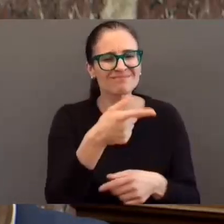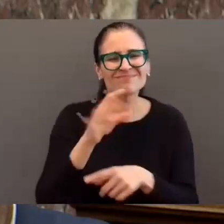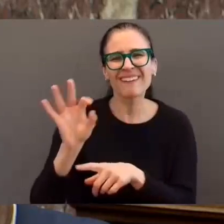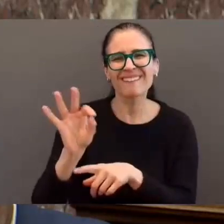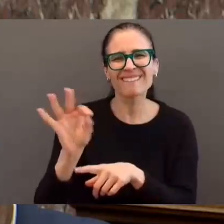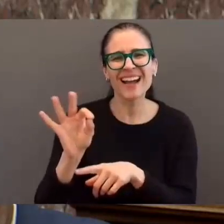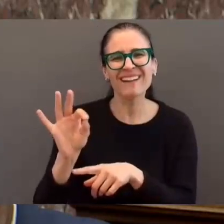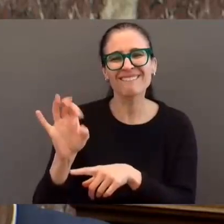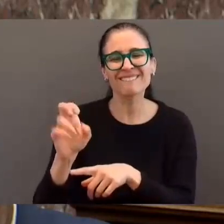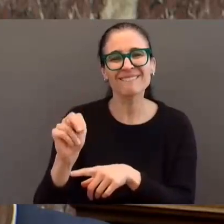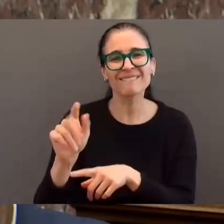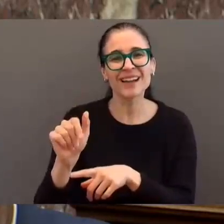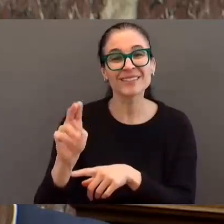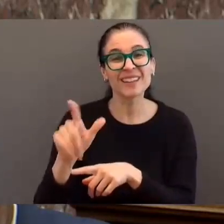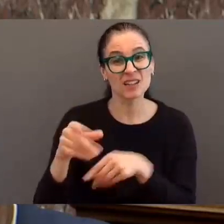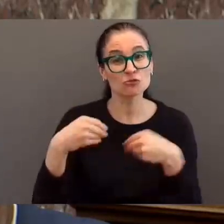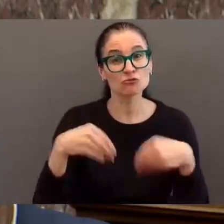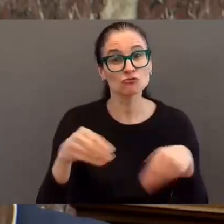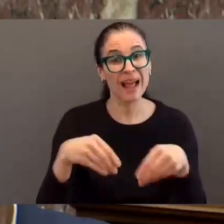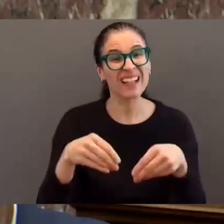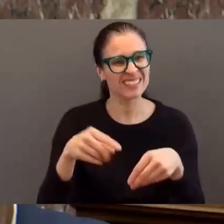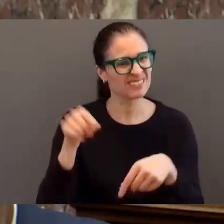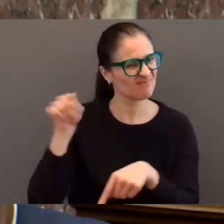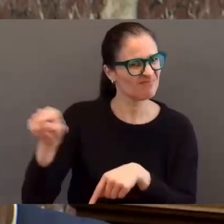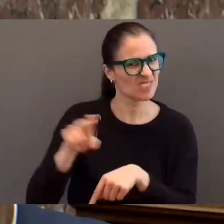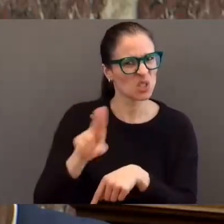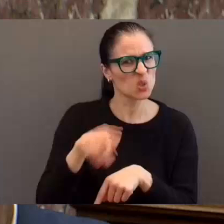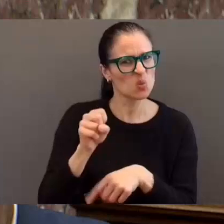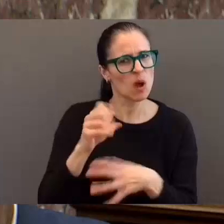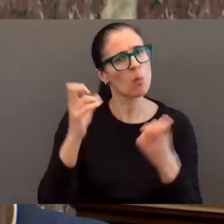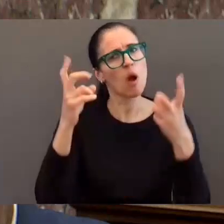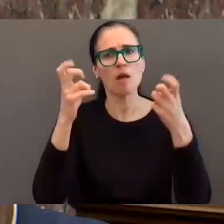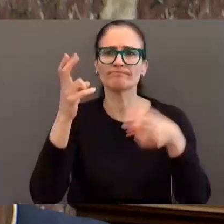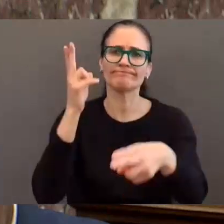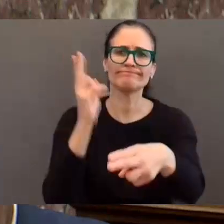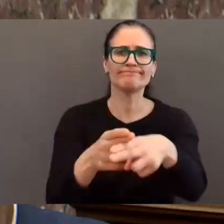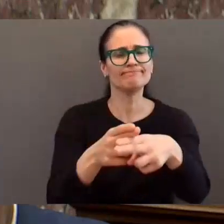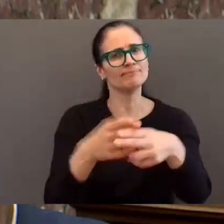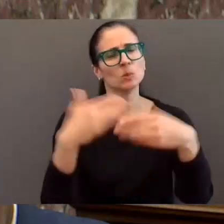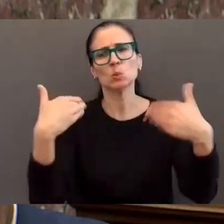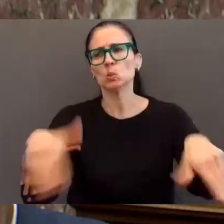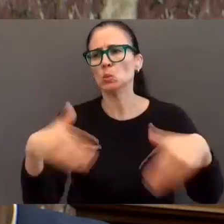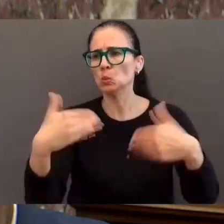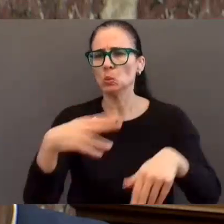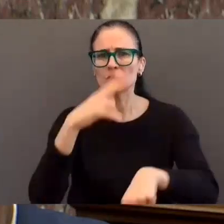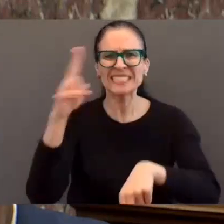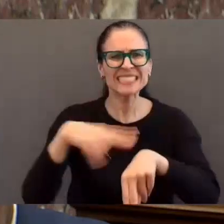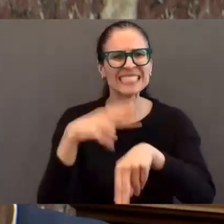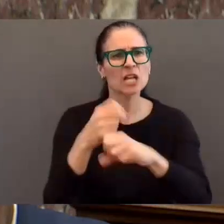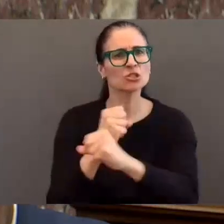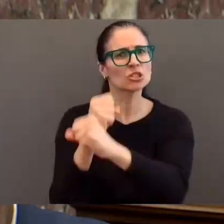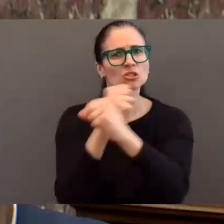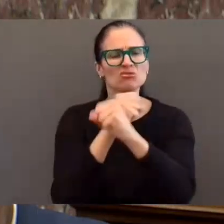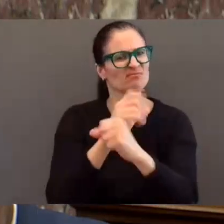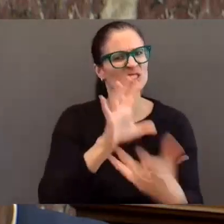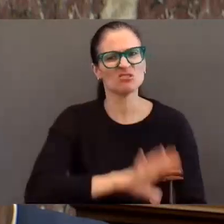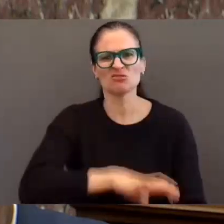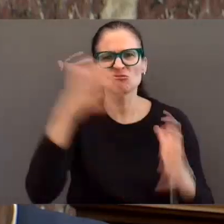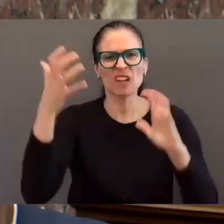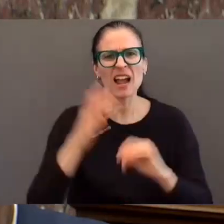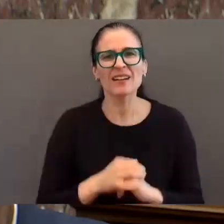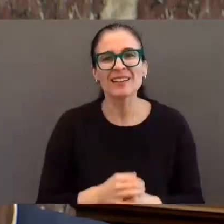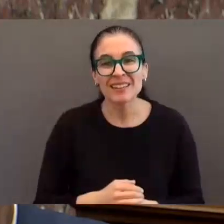not. Get accustomed to the facts. 6.3 kilograms of